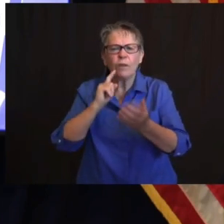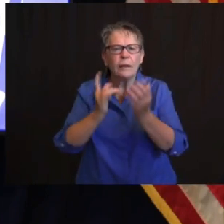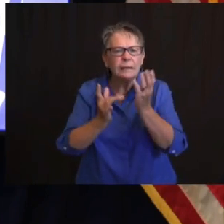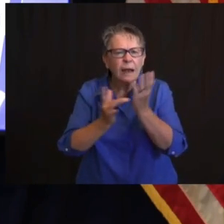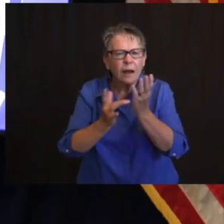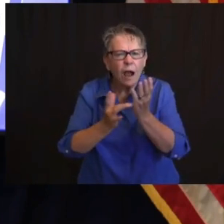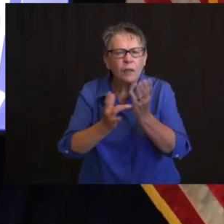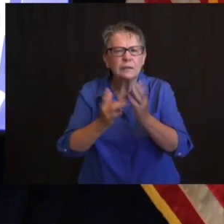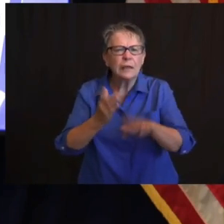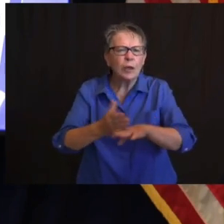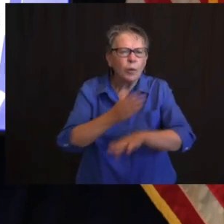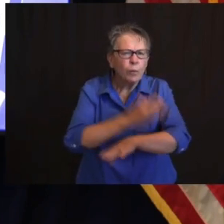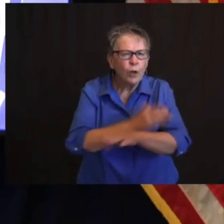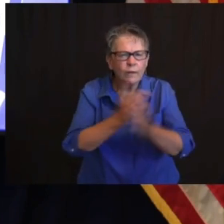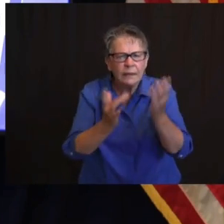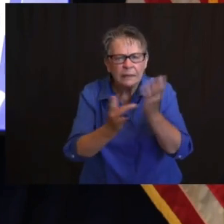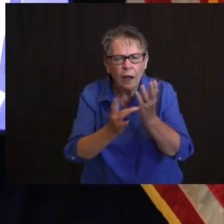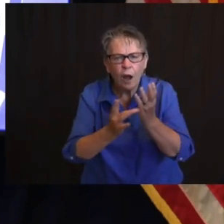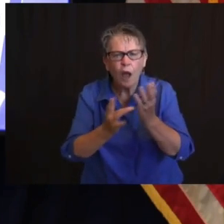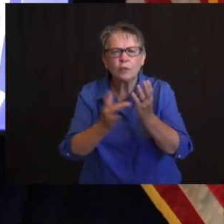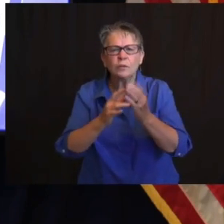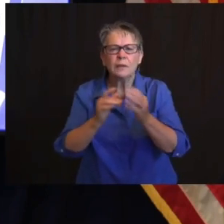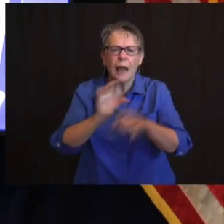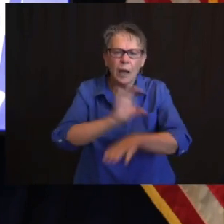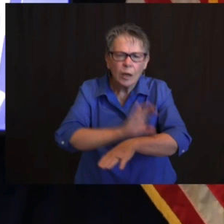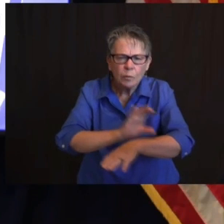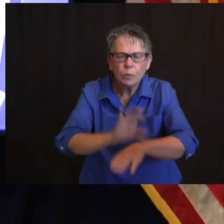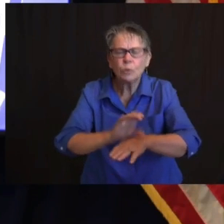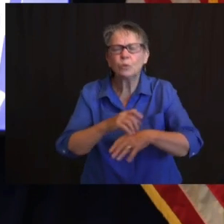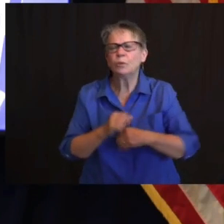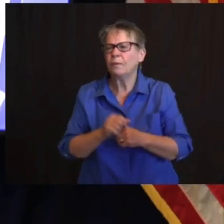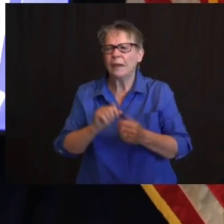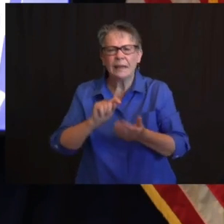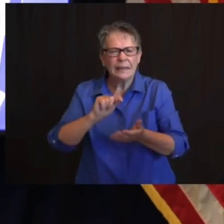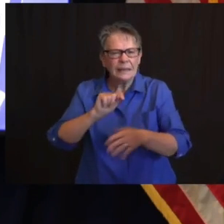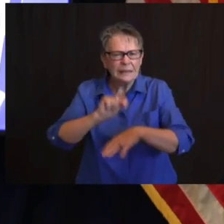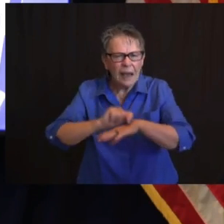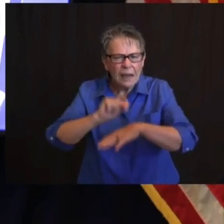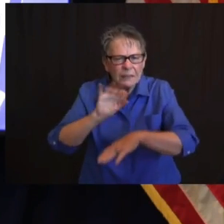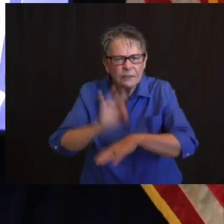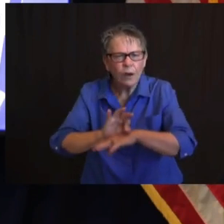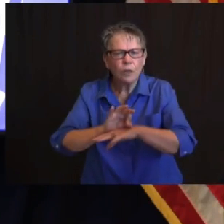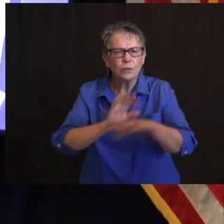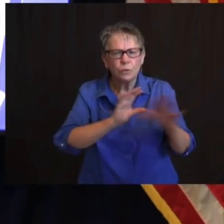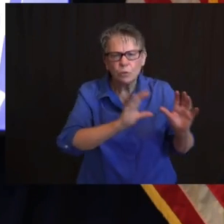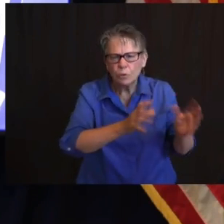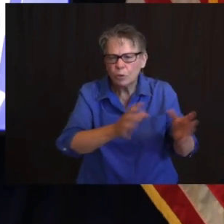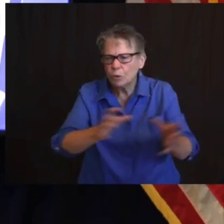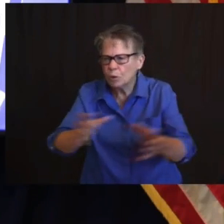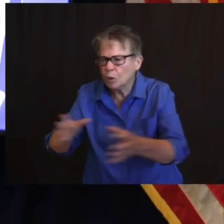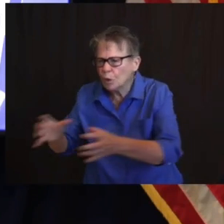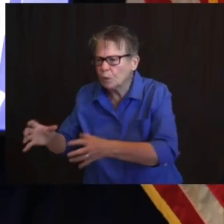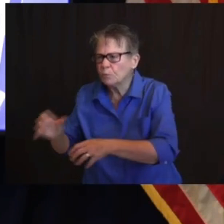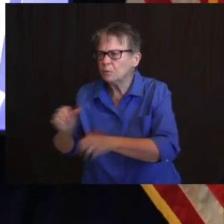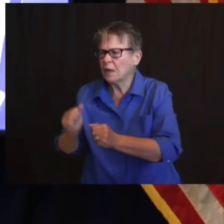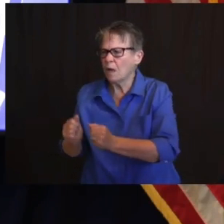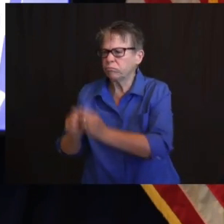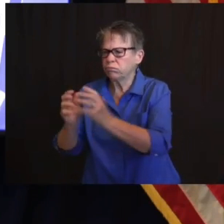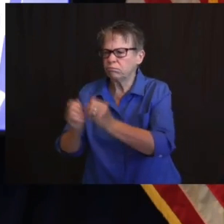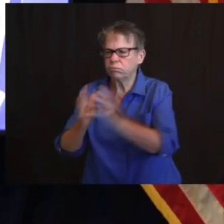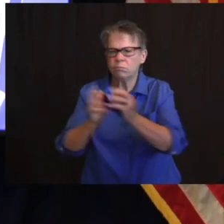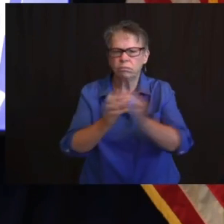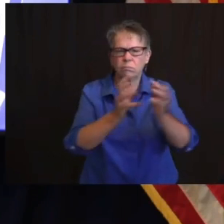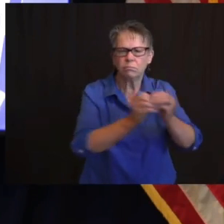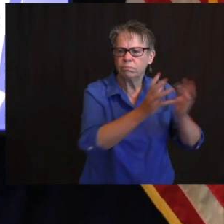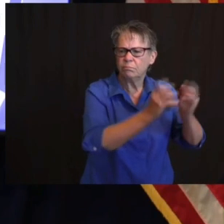Health, we brought up 2 pilots in a very short period of time. We began piloting ComCare last week with the Camden